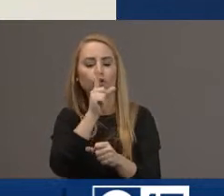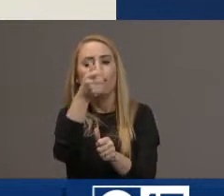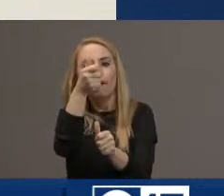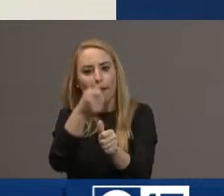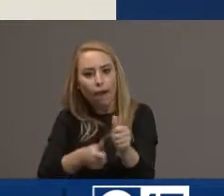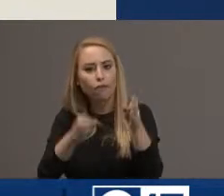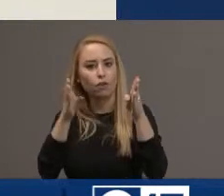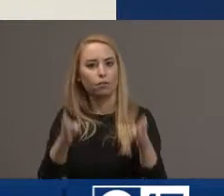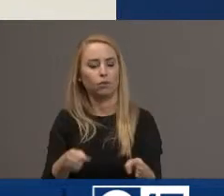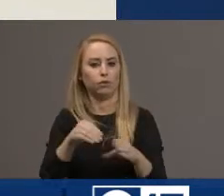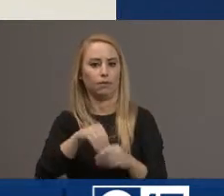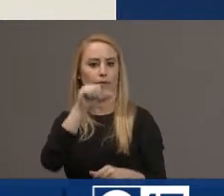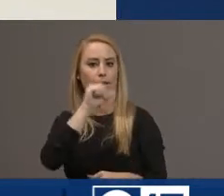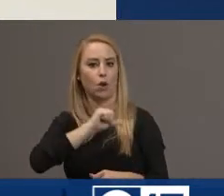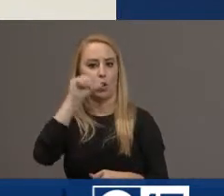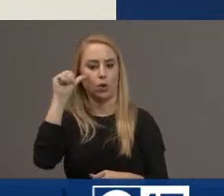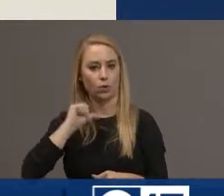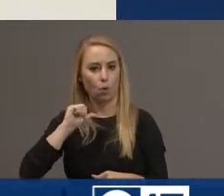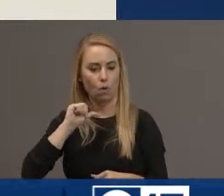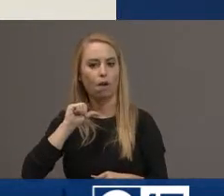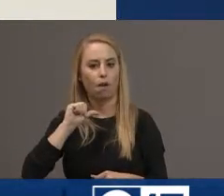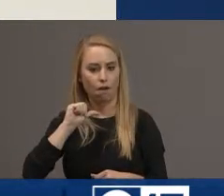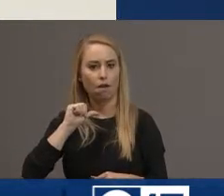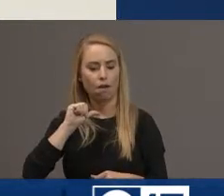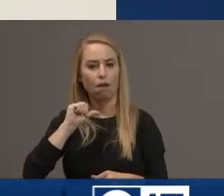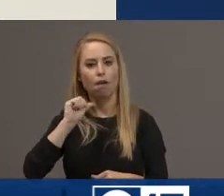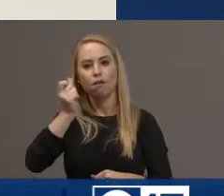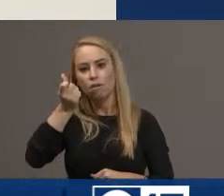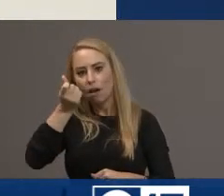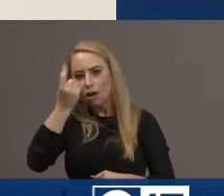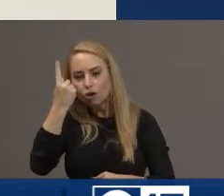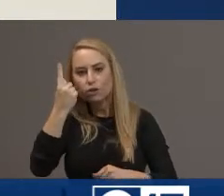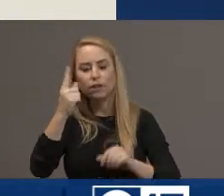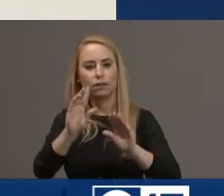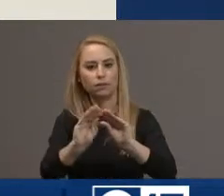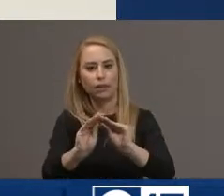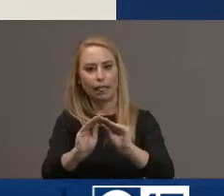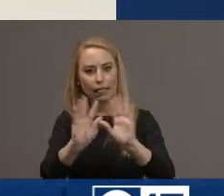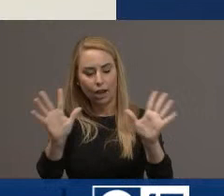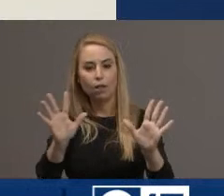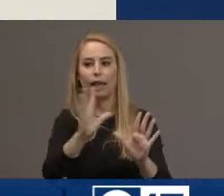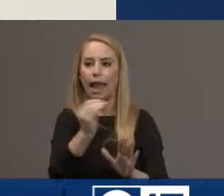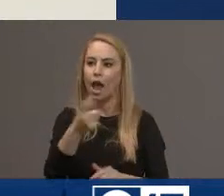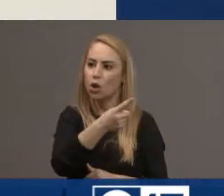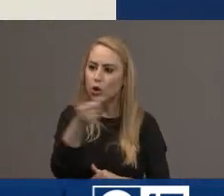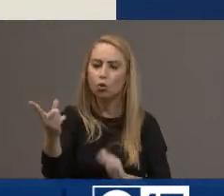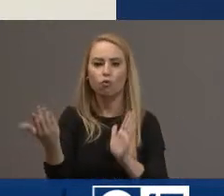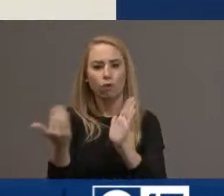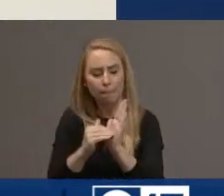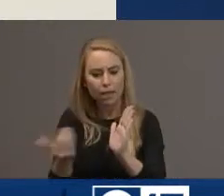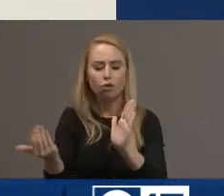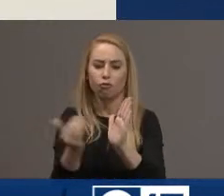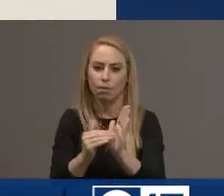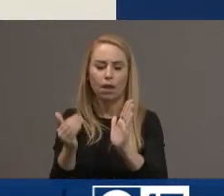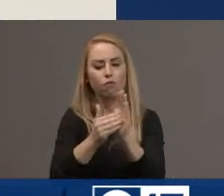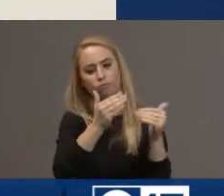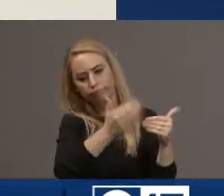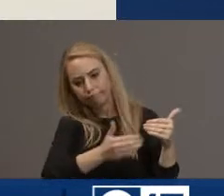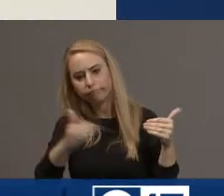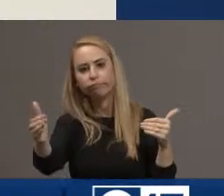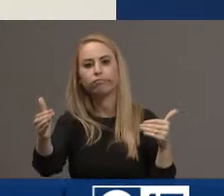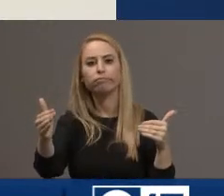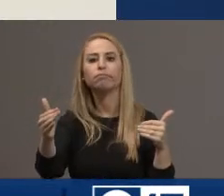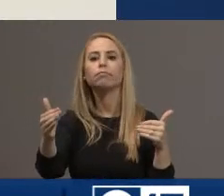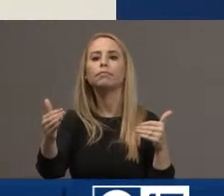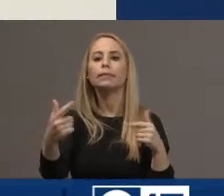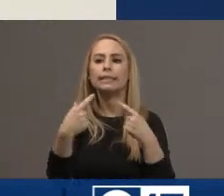Arizonan hears today and wakes up tomorrow and hears for the foreseeable future that